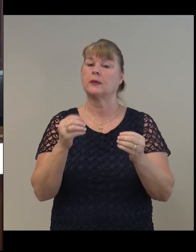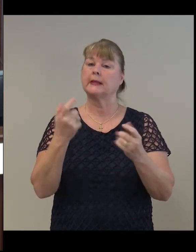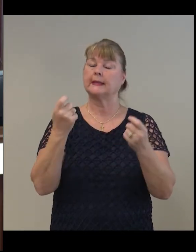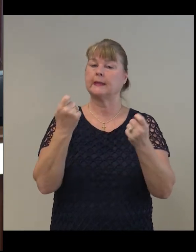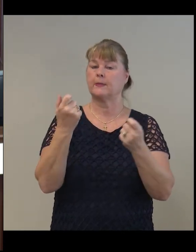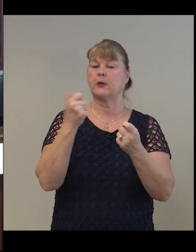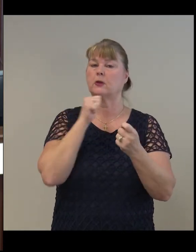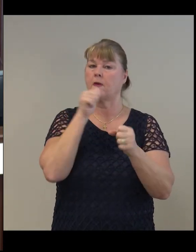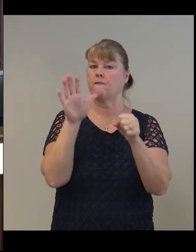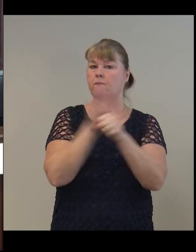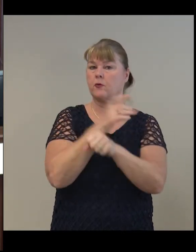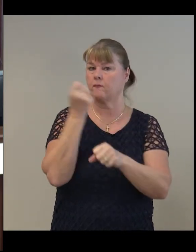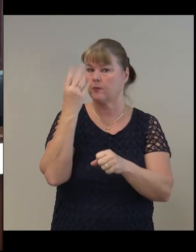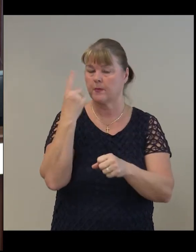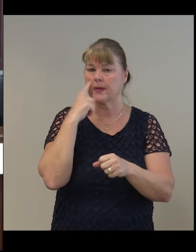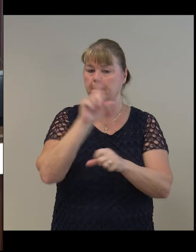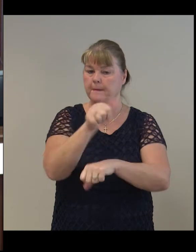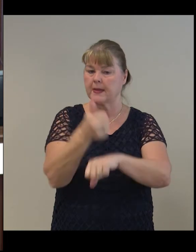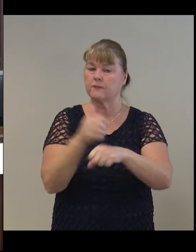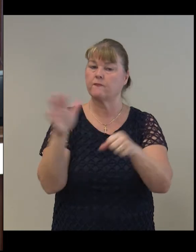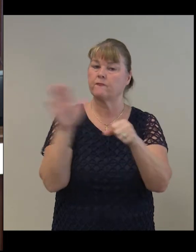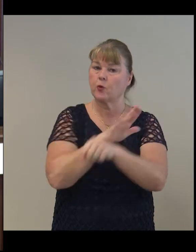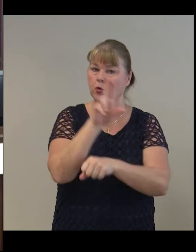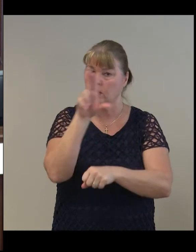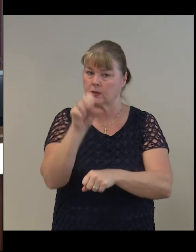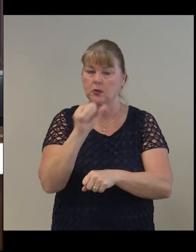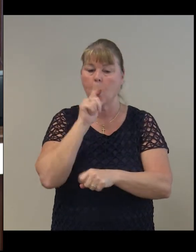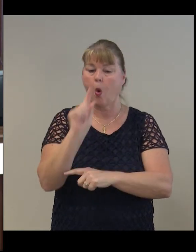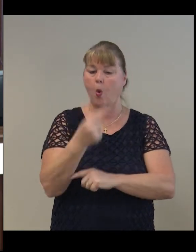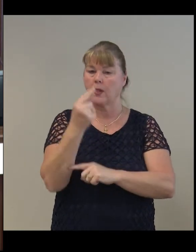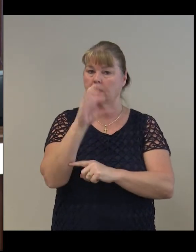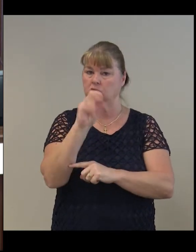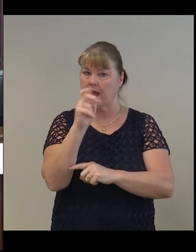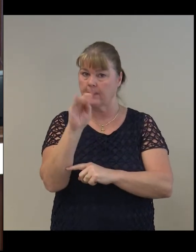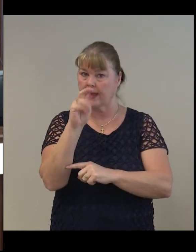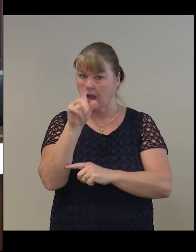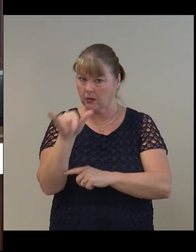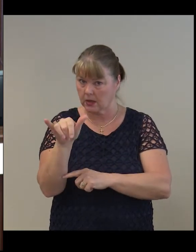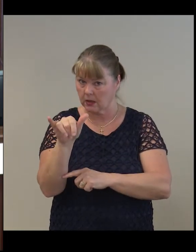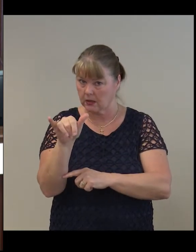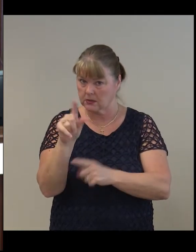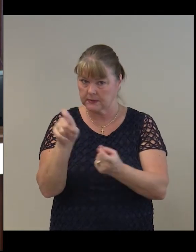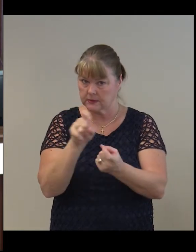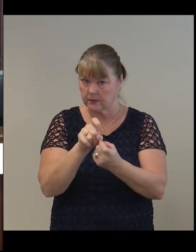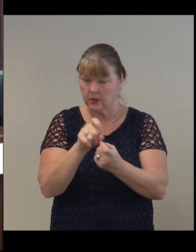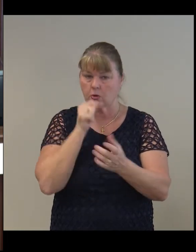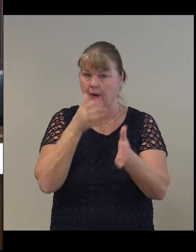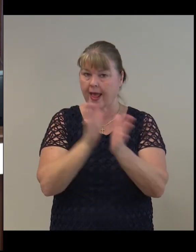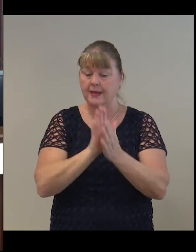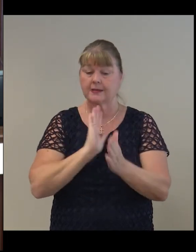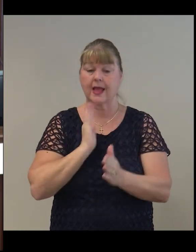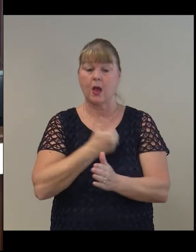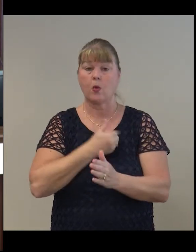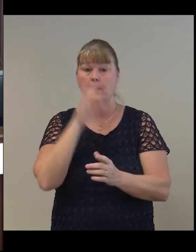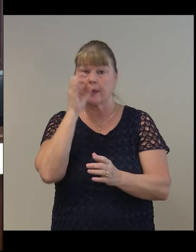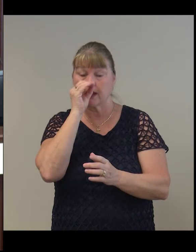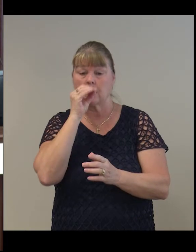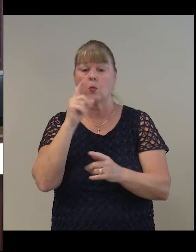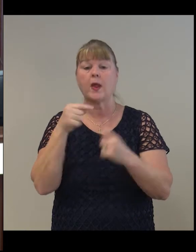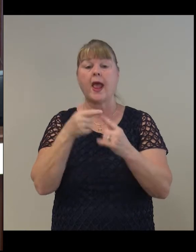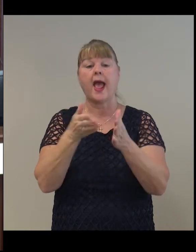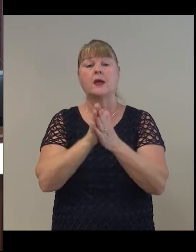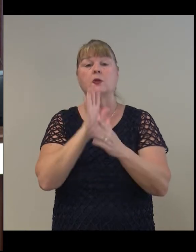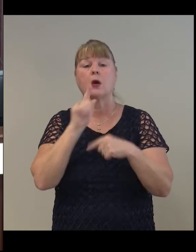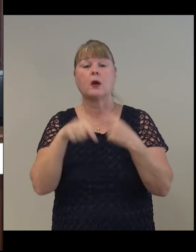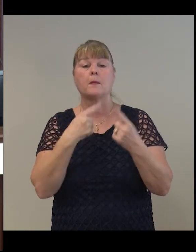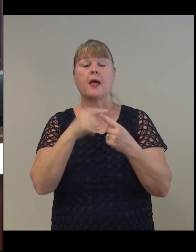based on the entire United States and not Chatham County specifically. They didn't ask our opinion when they talked about these wind